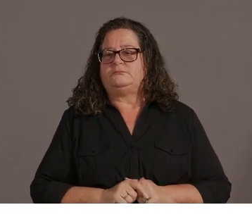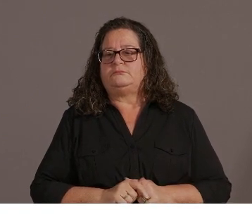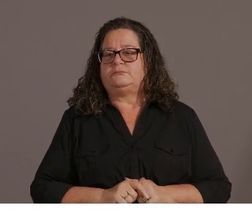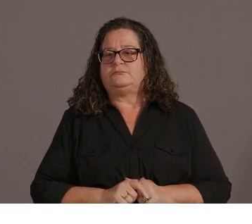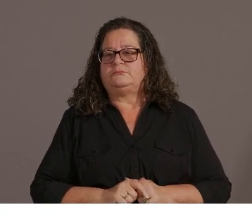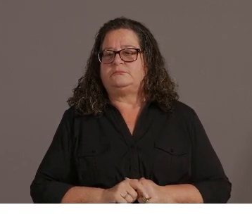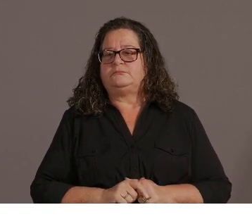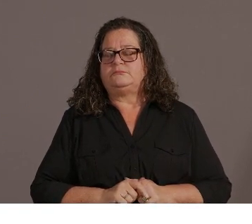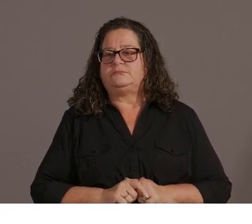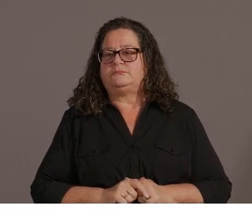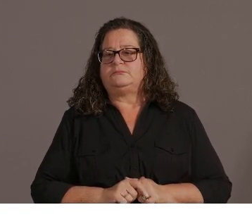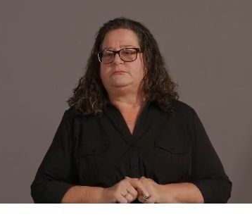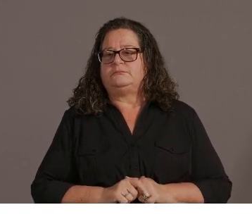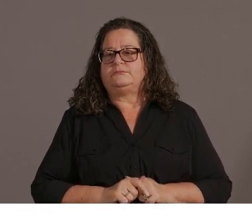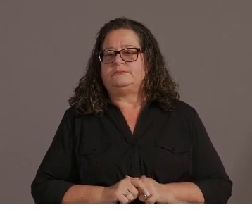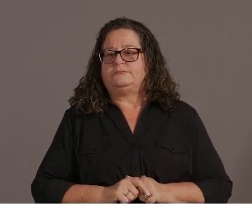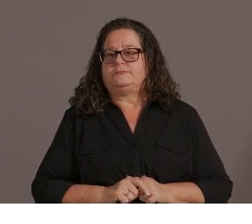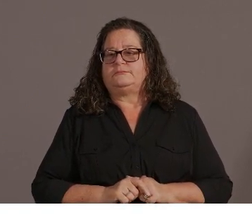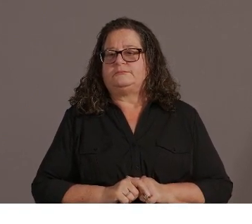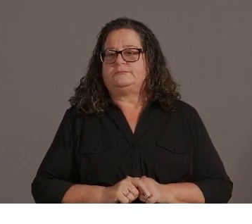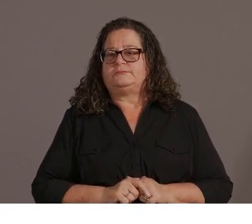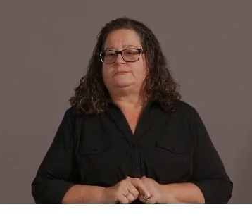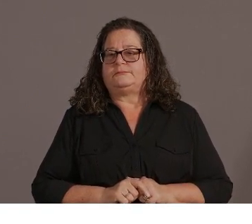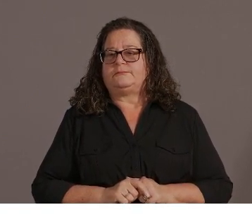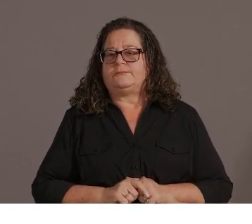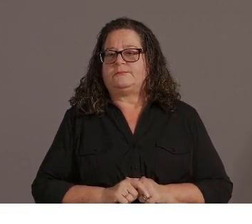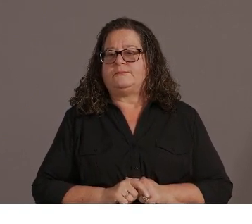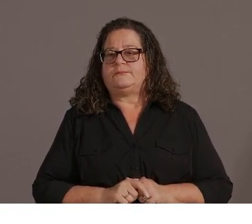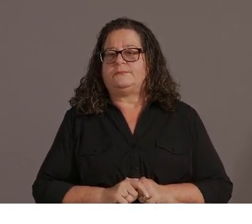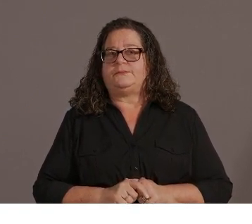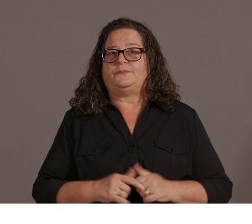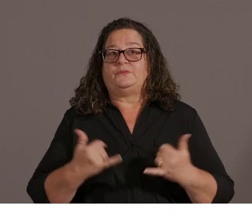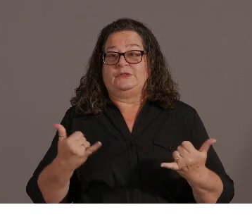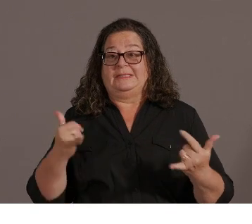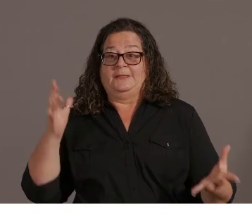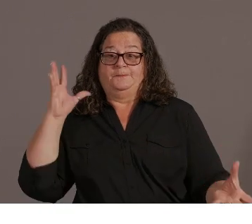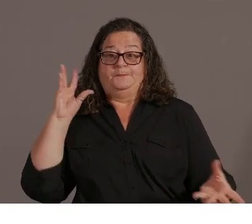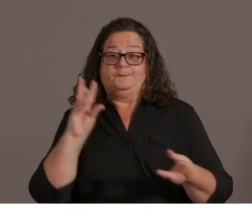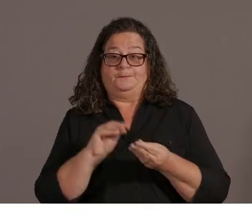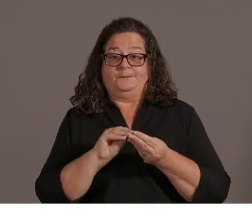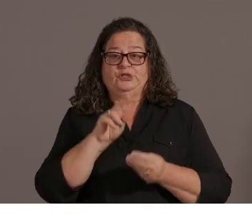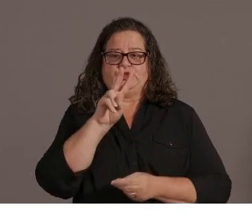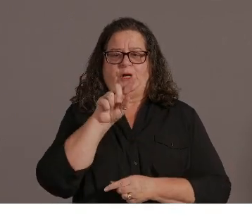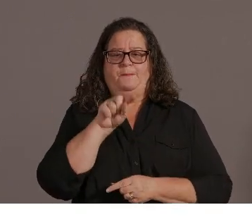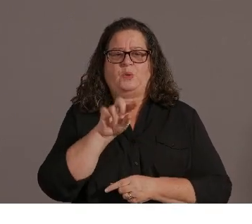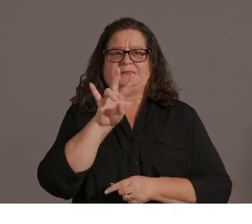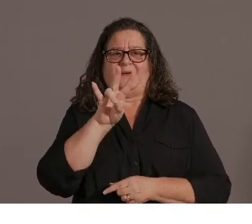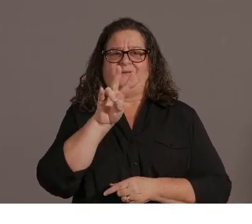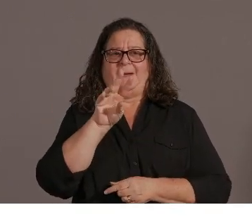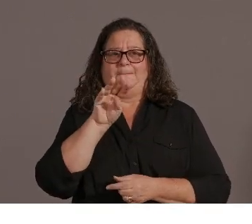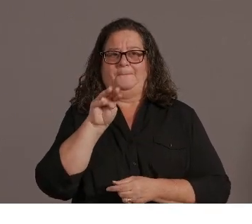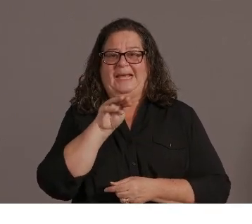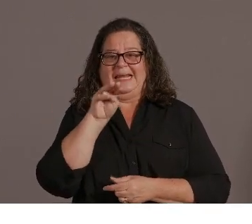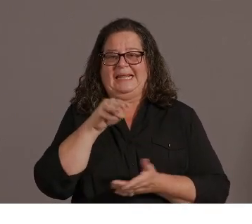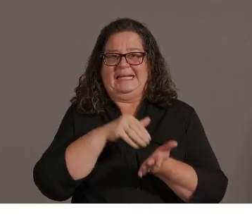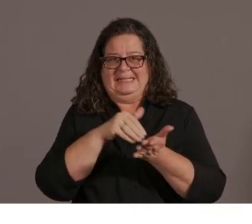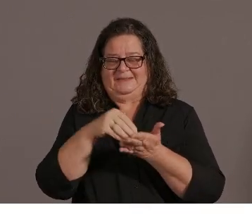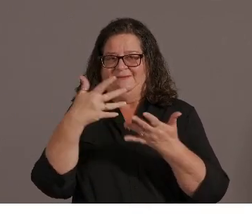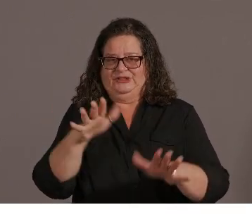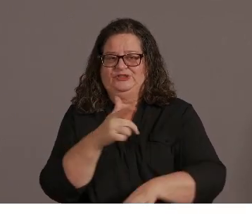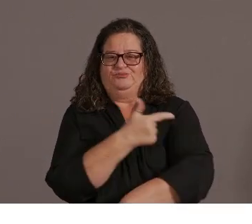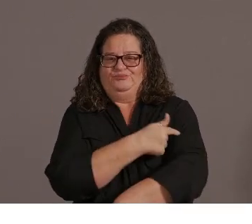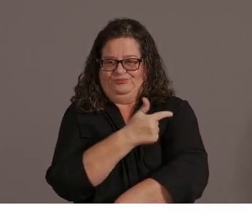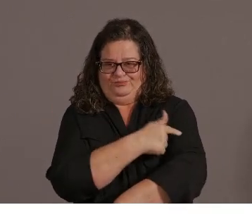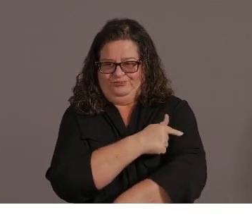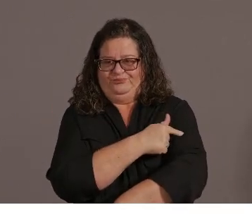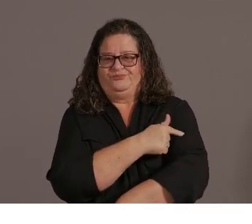So as of today, over 2.7 million doses of vaccine have been administered in